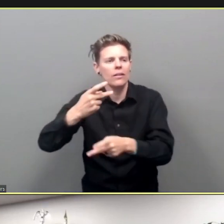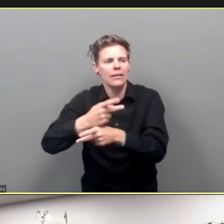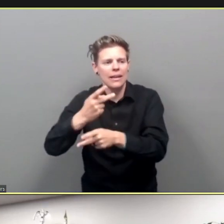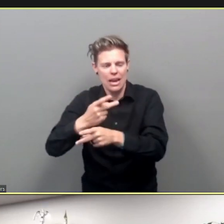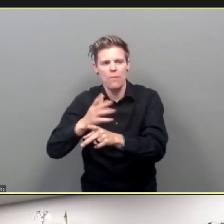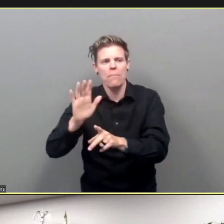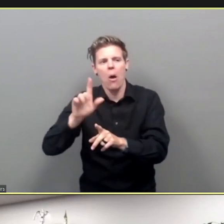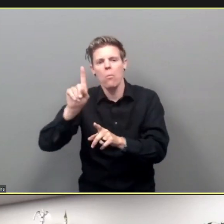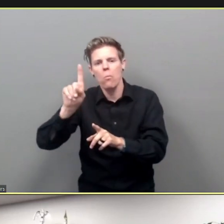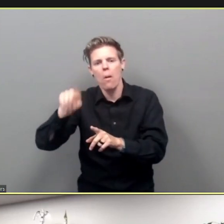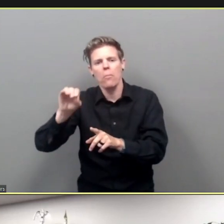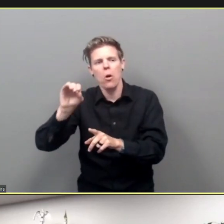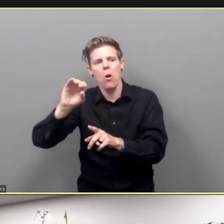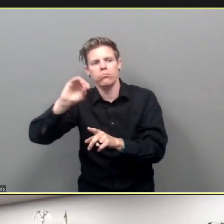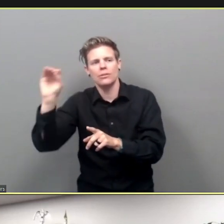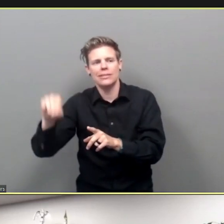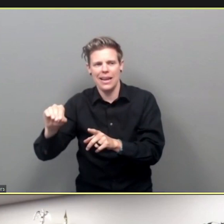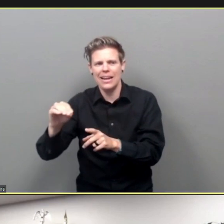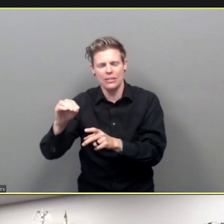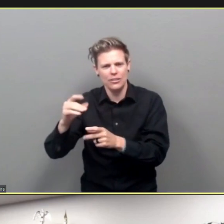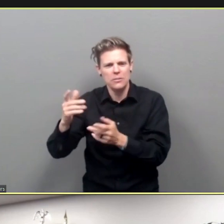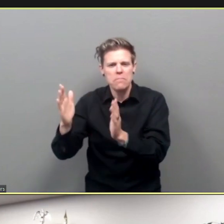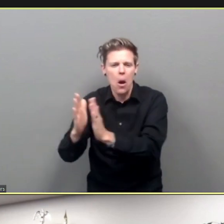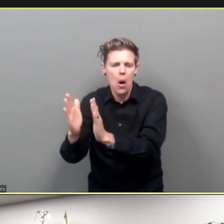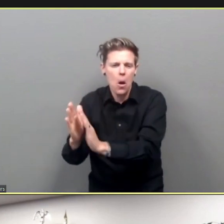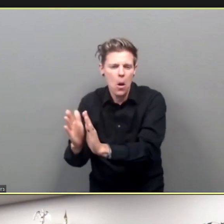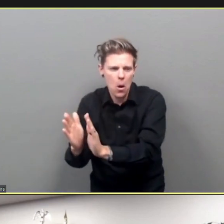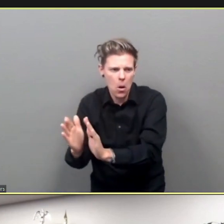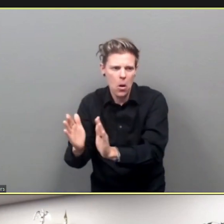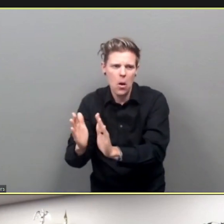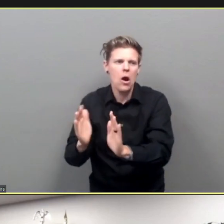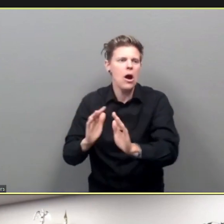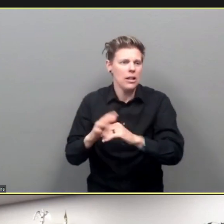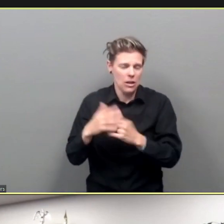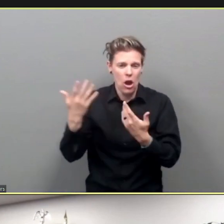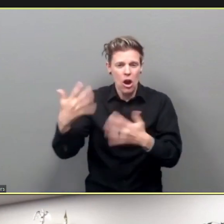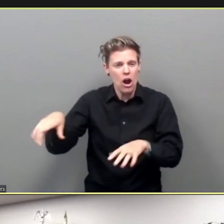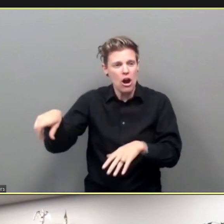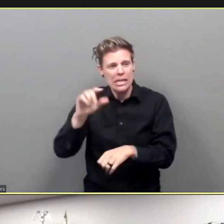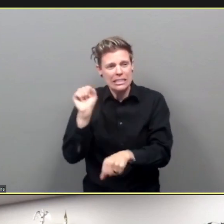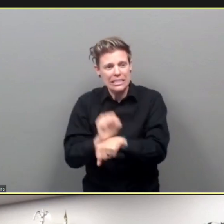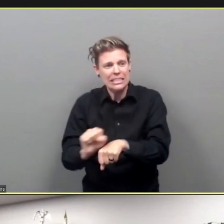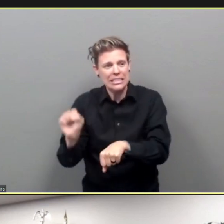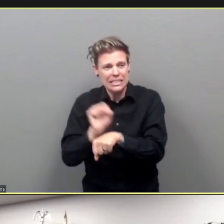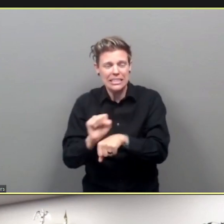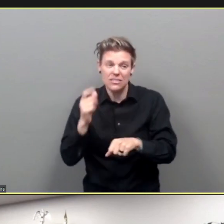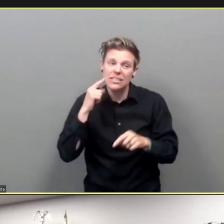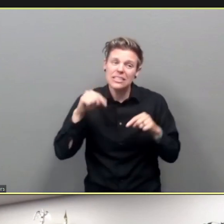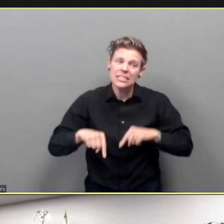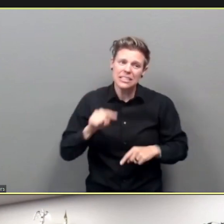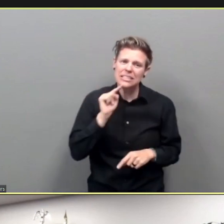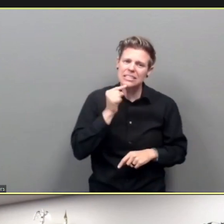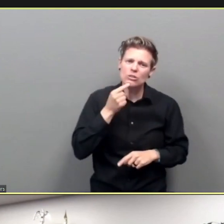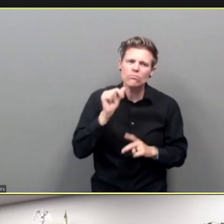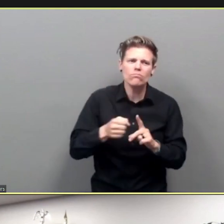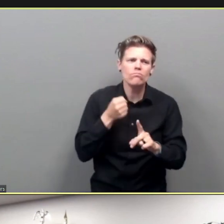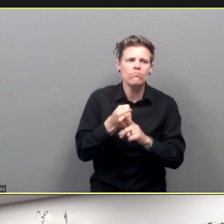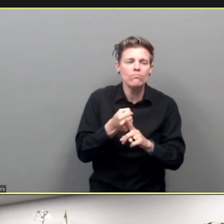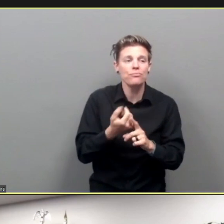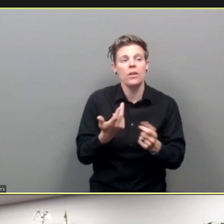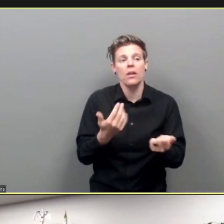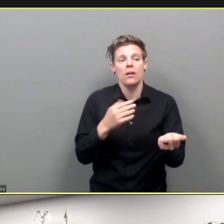harder. They're already working as hard as they can, so I think it's a big deal. And if it's a nurse on a midnight